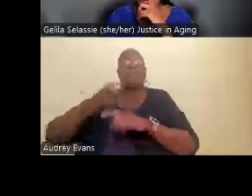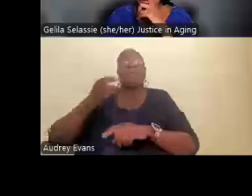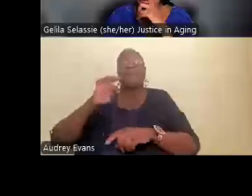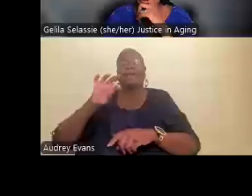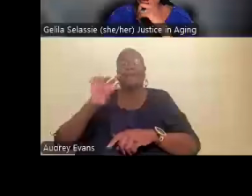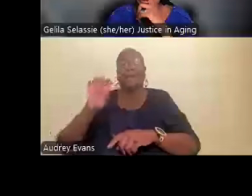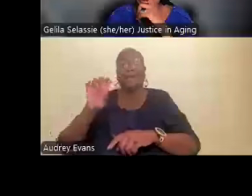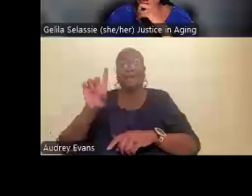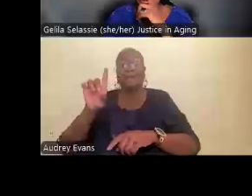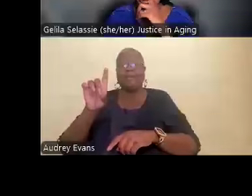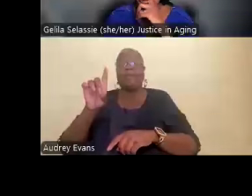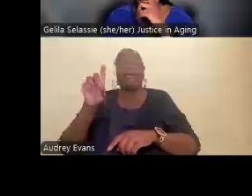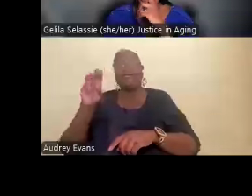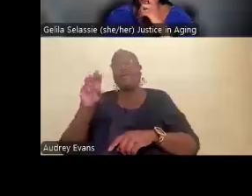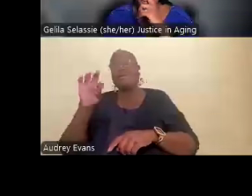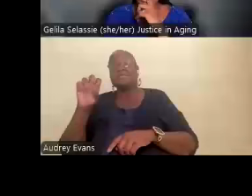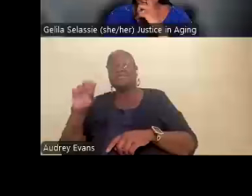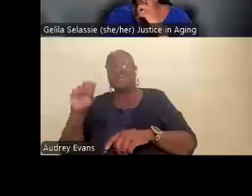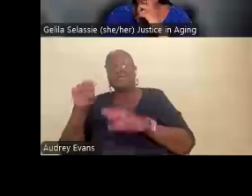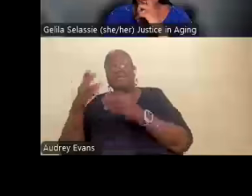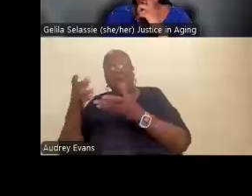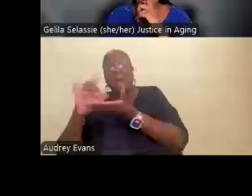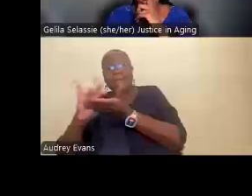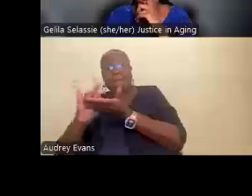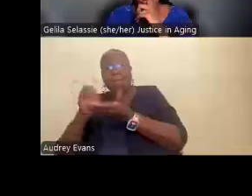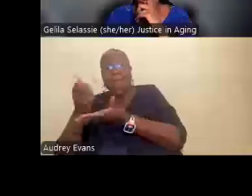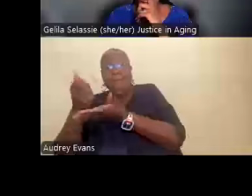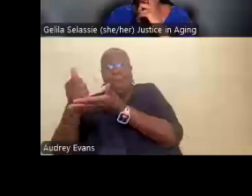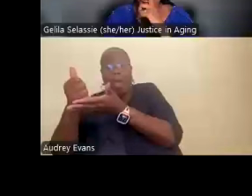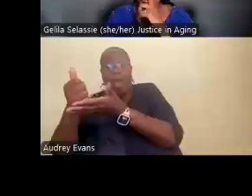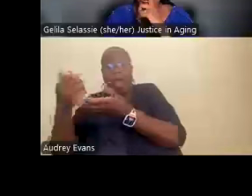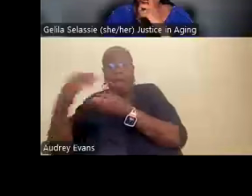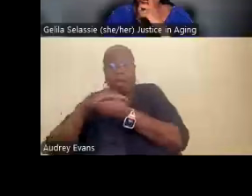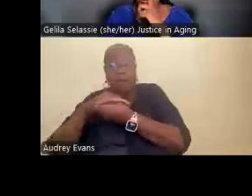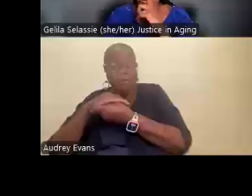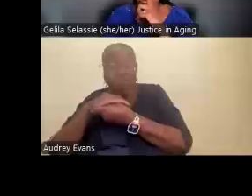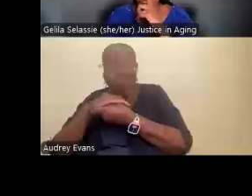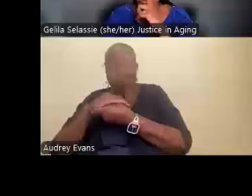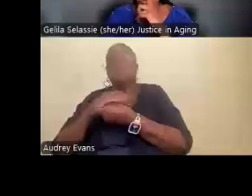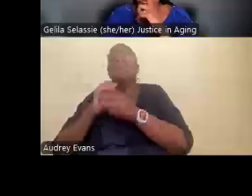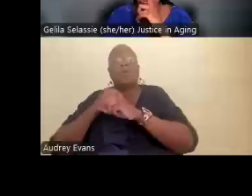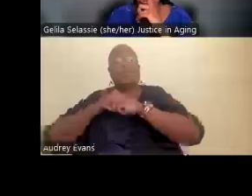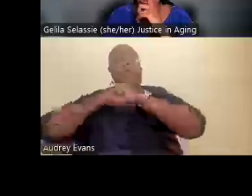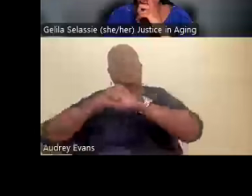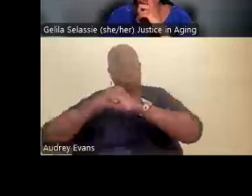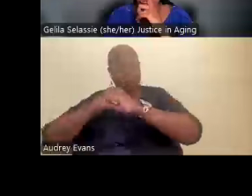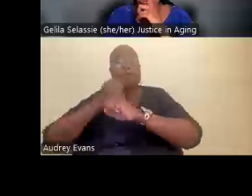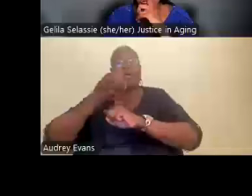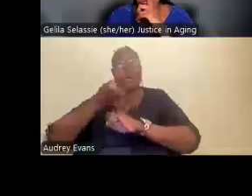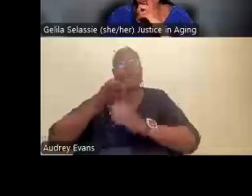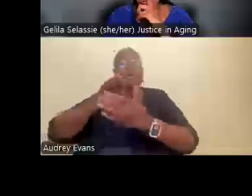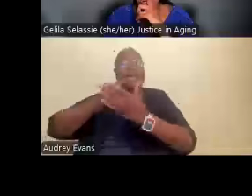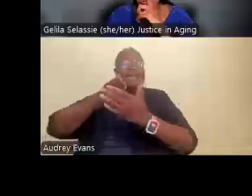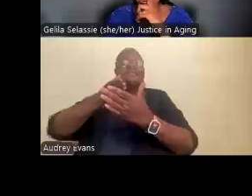do not provide Medicaid health and medical coverage, but they can offer important protections against